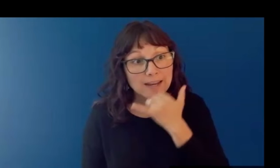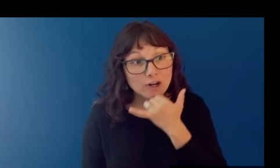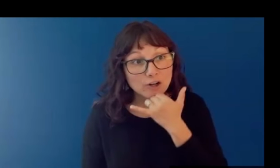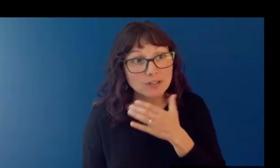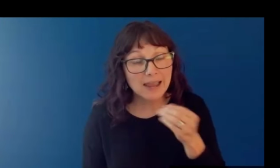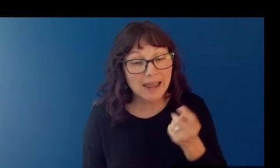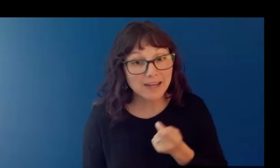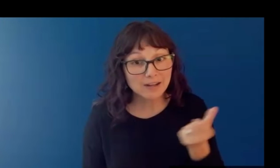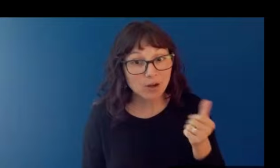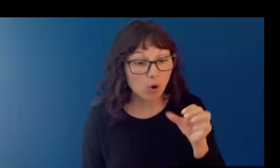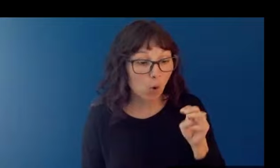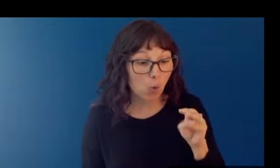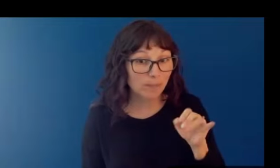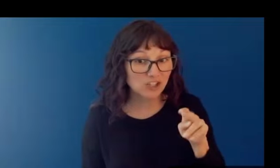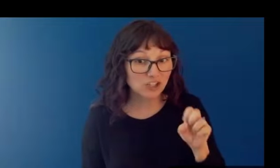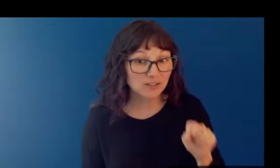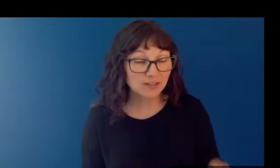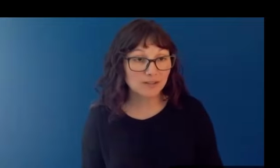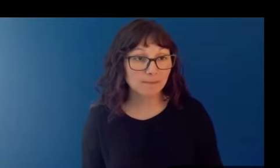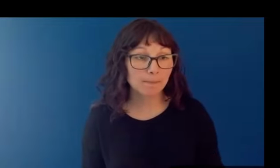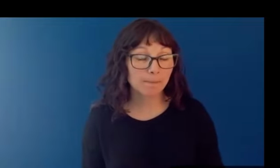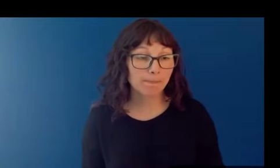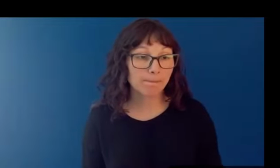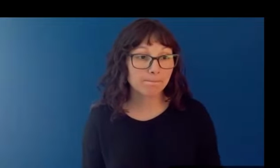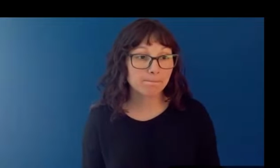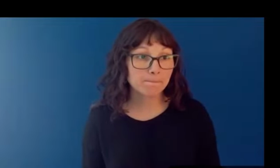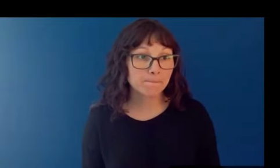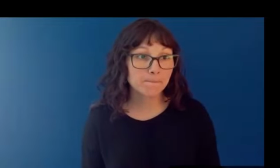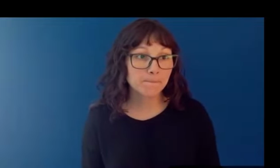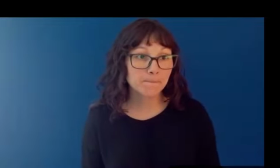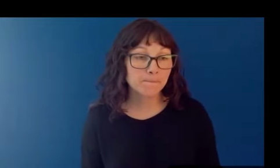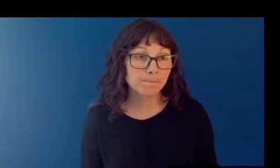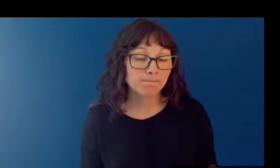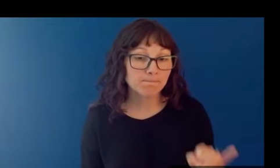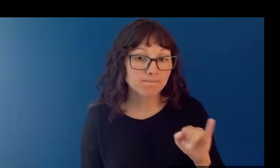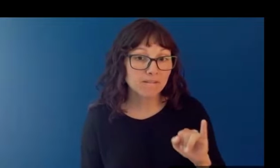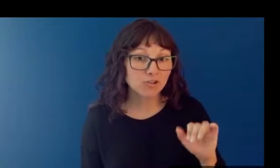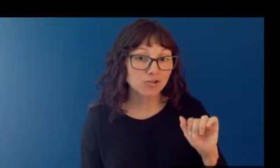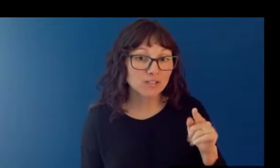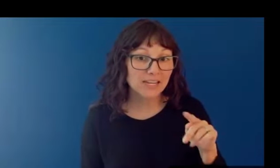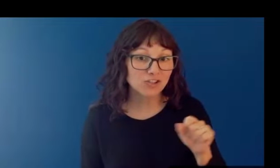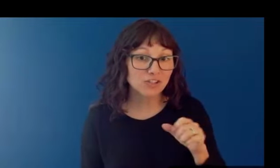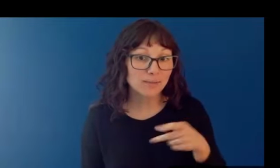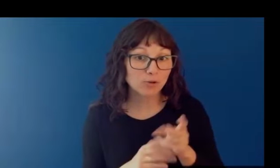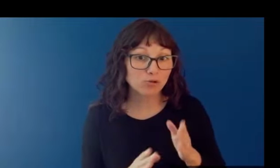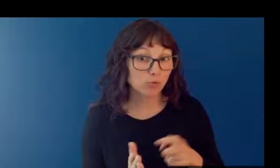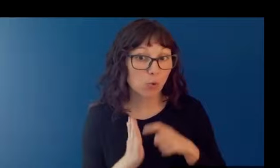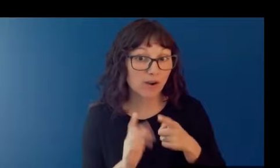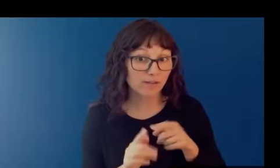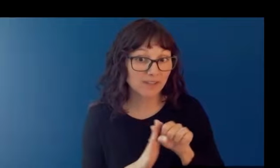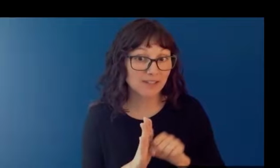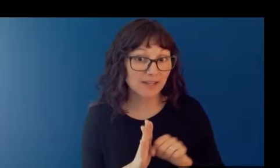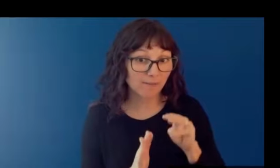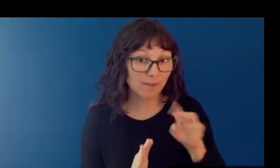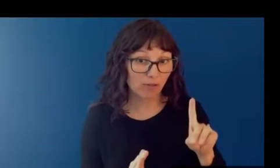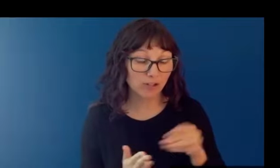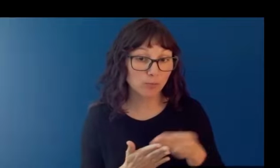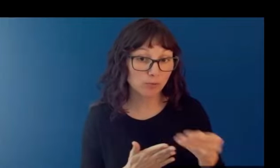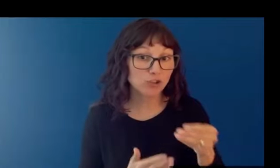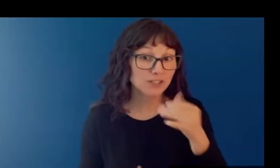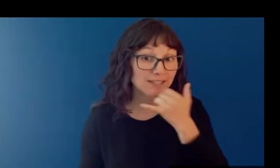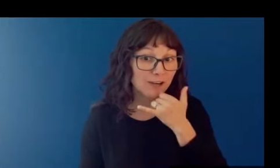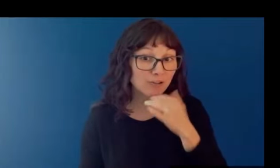omissions. Insurance agents and producers are required by the state of Maryland to purchase errors